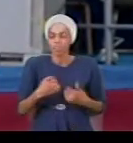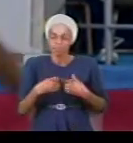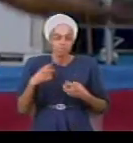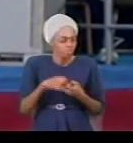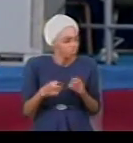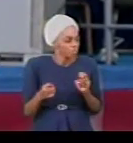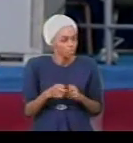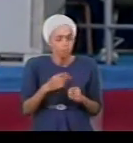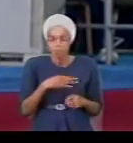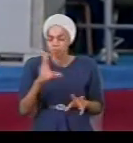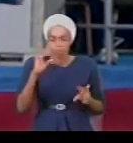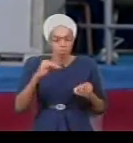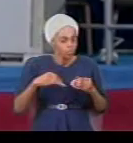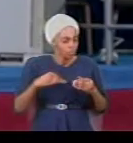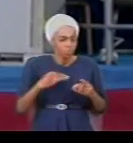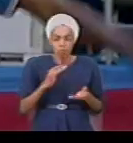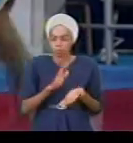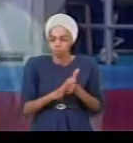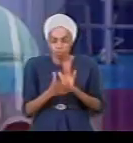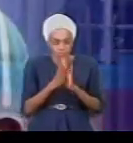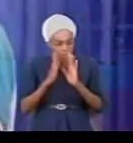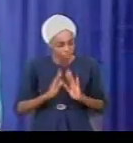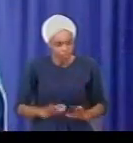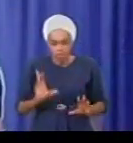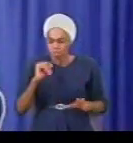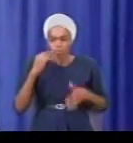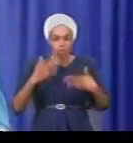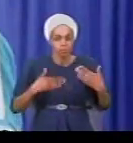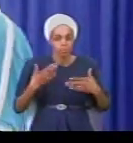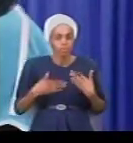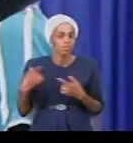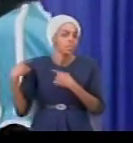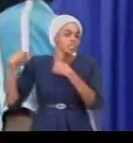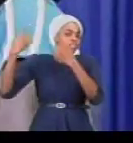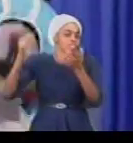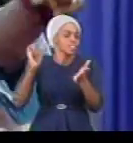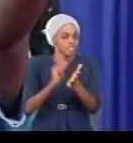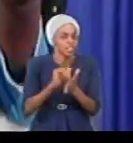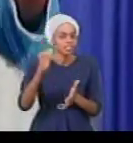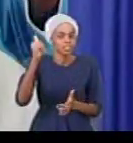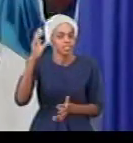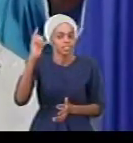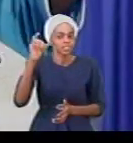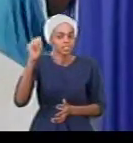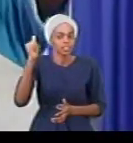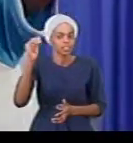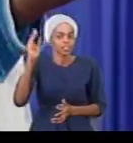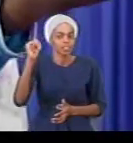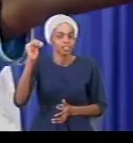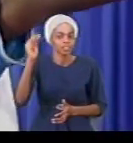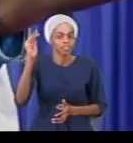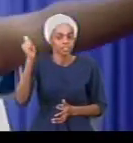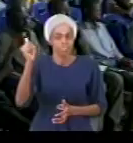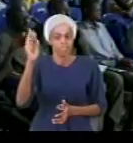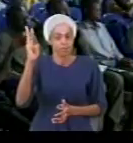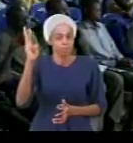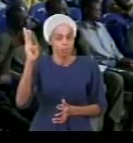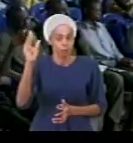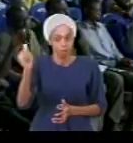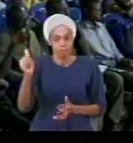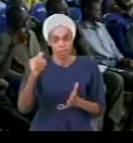Sunday on Sunday adamawa my life has been changed Church praise that